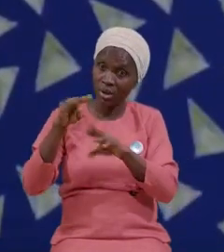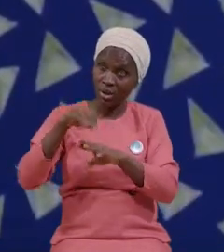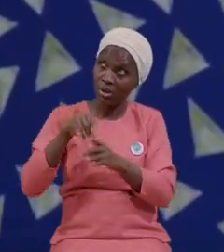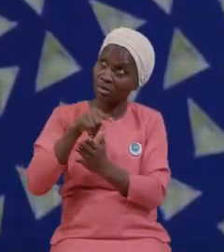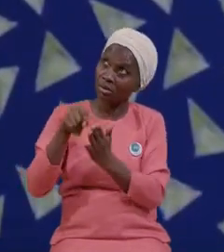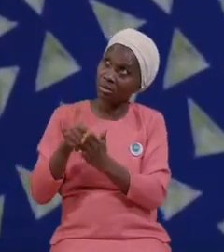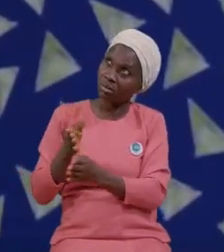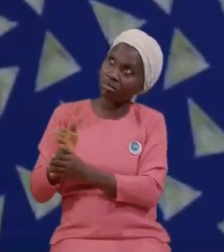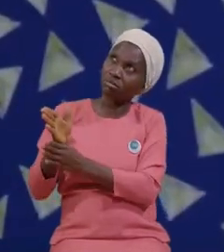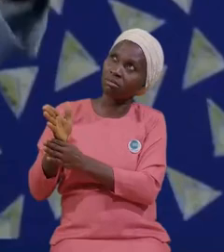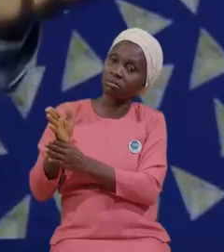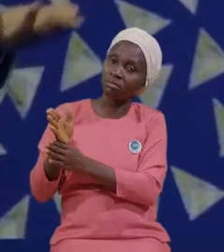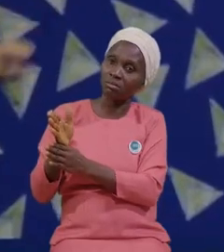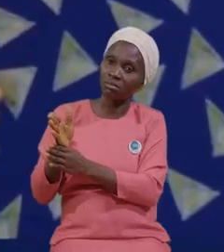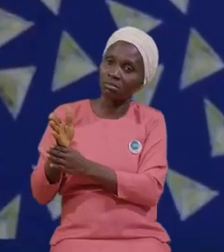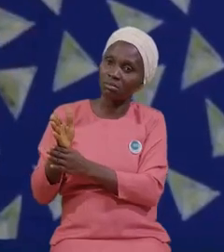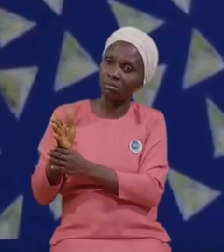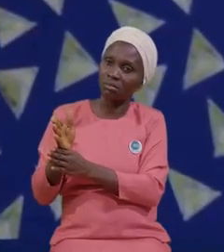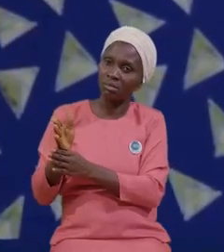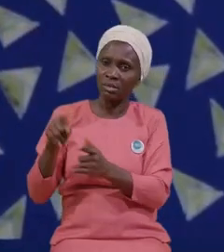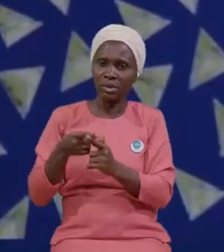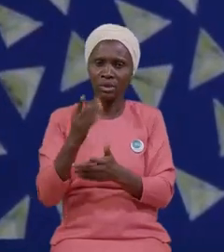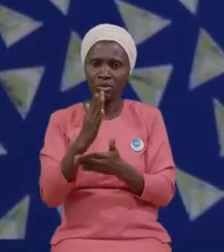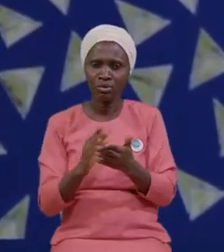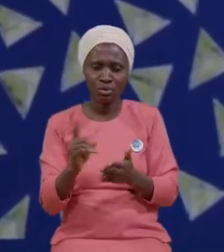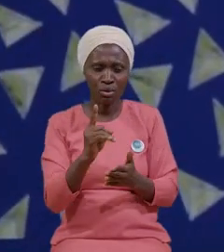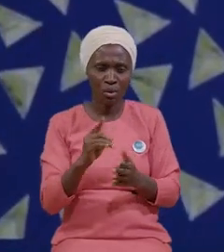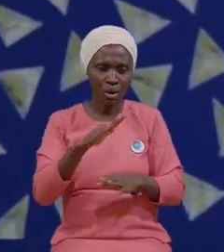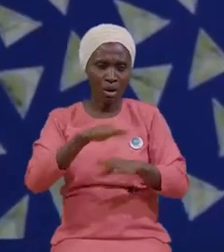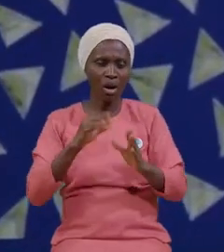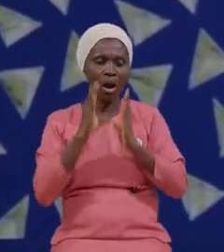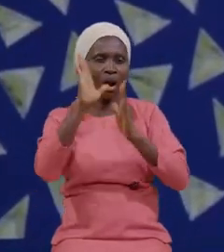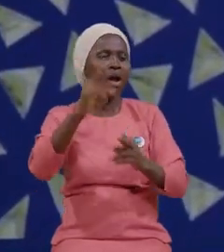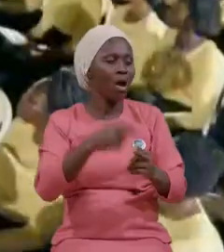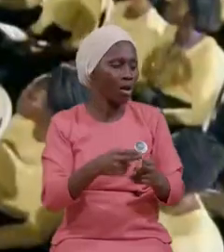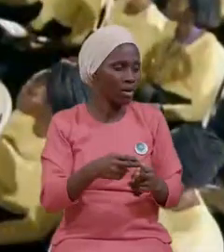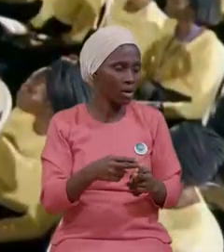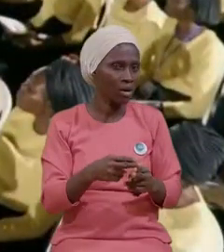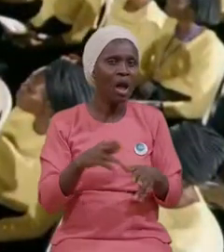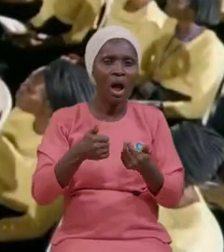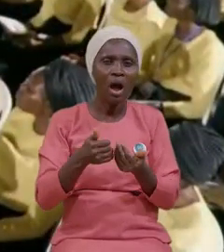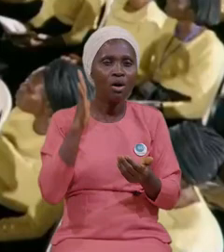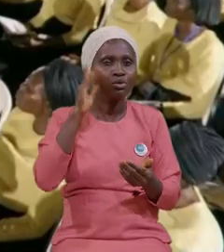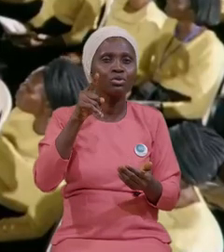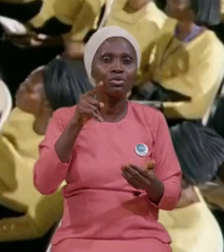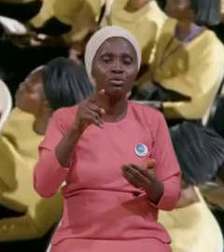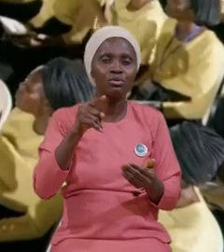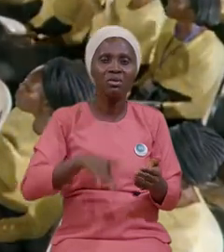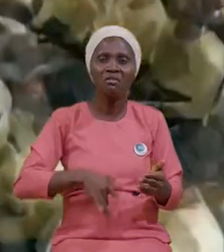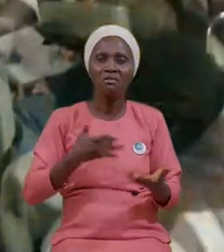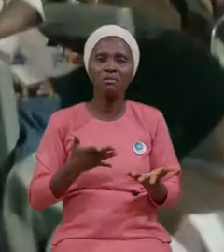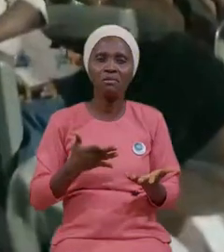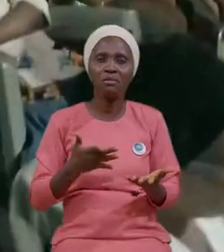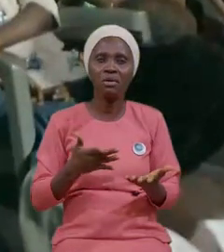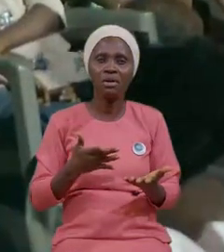direction. Then somebody mentions your name. What do you do? I didn't know there's somebody here that